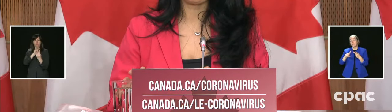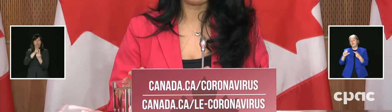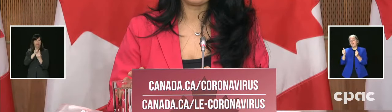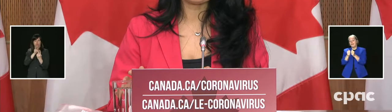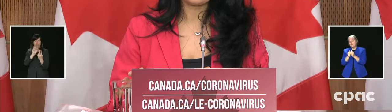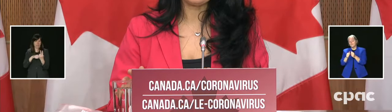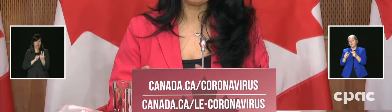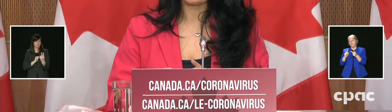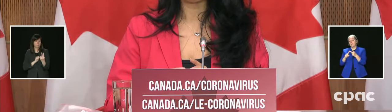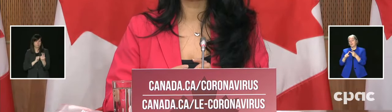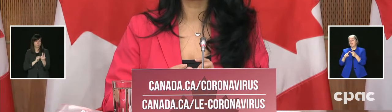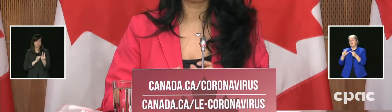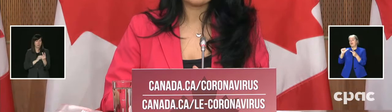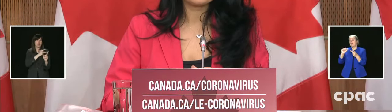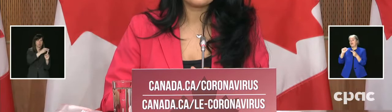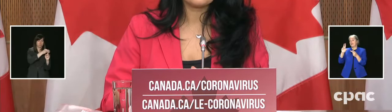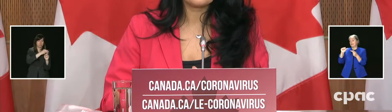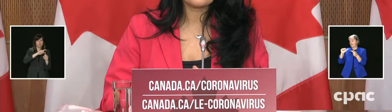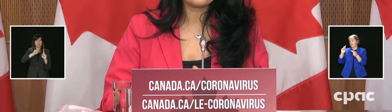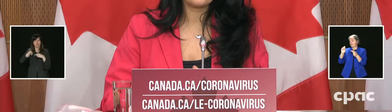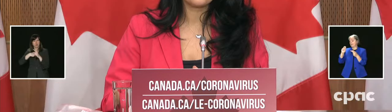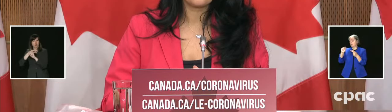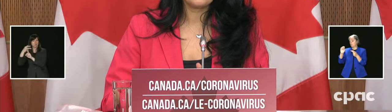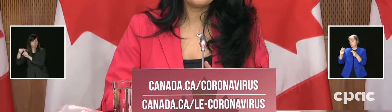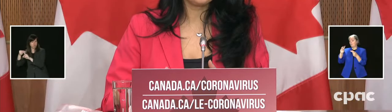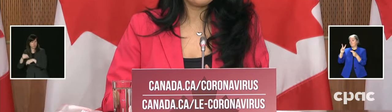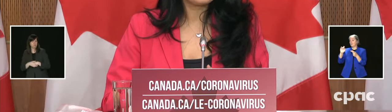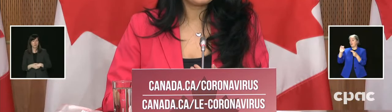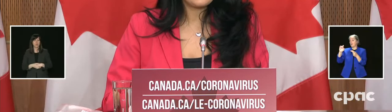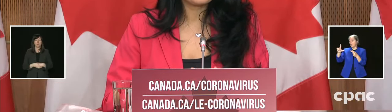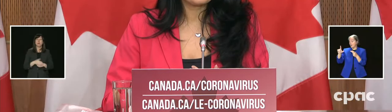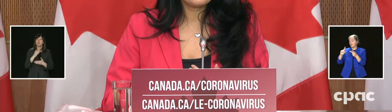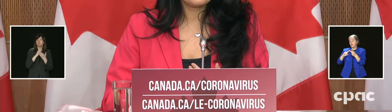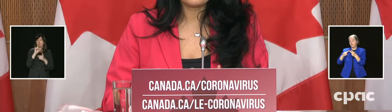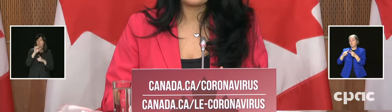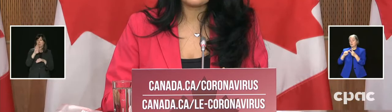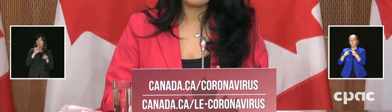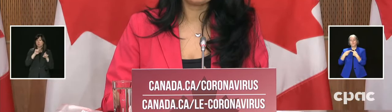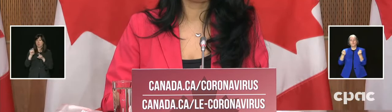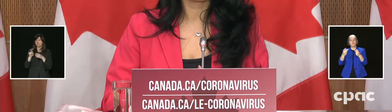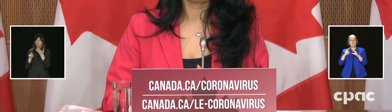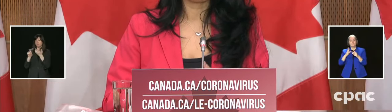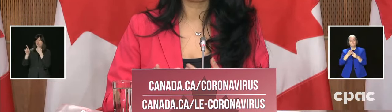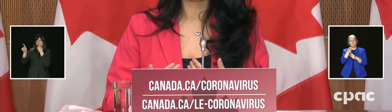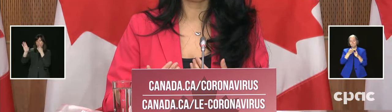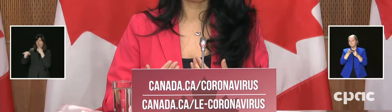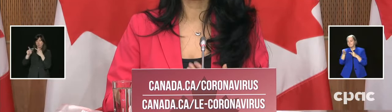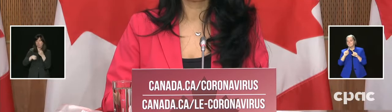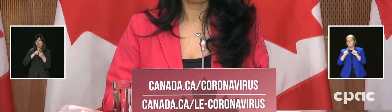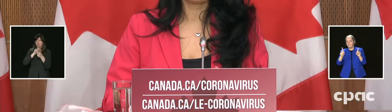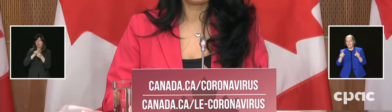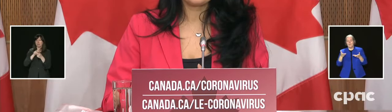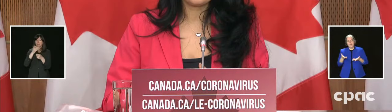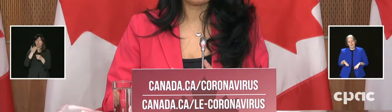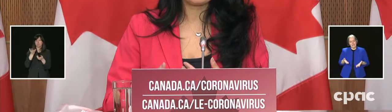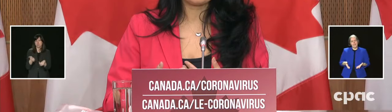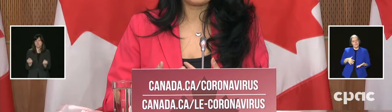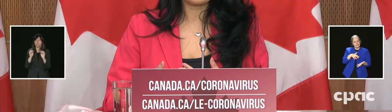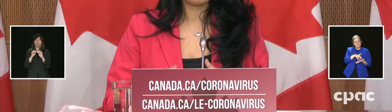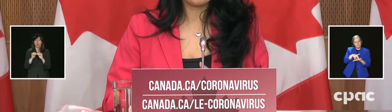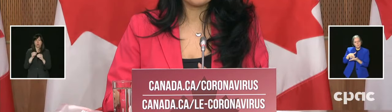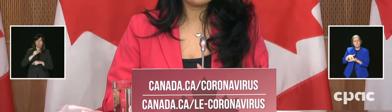then mRNA second. And there's some lab studies that actually show that you might get exactly what he's talking about, an increased